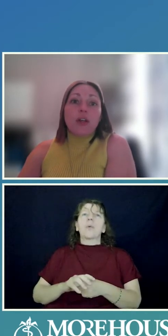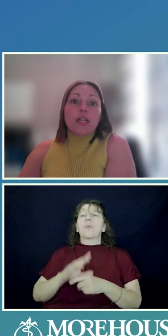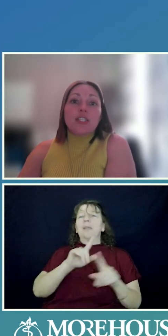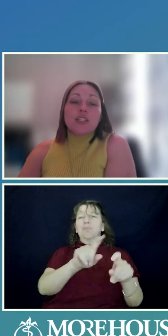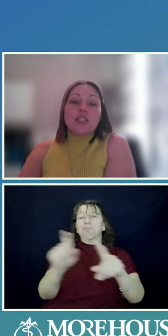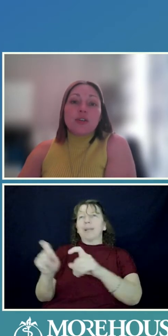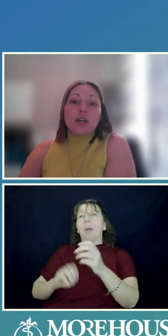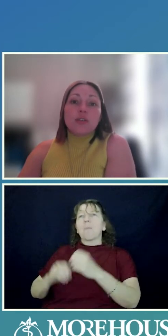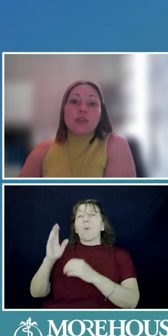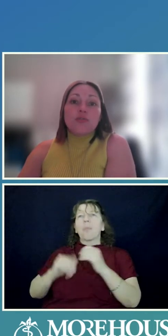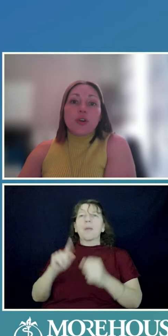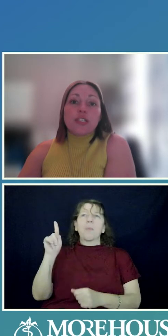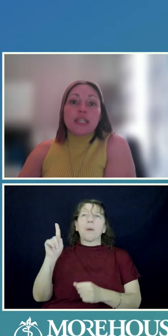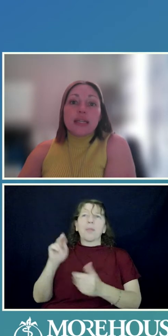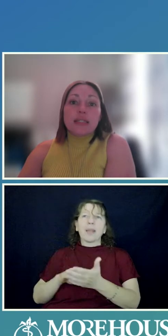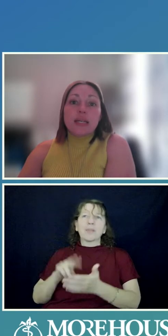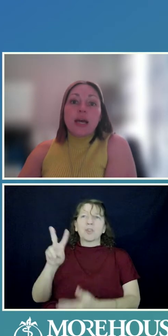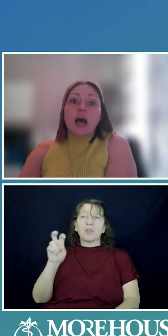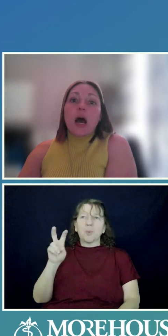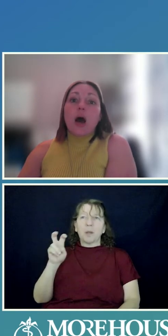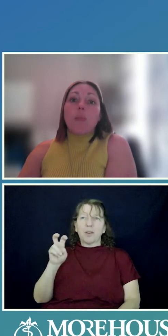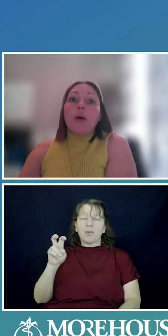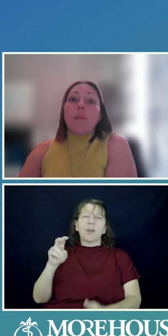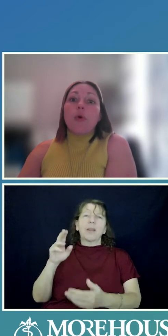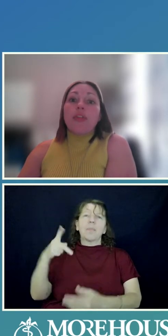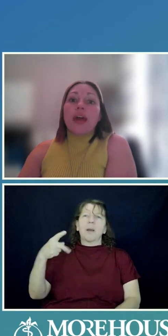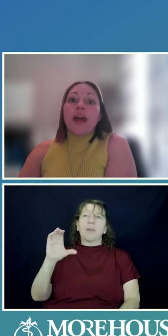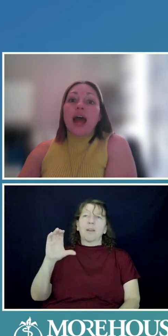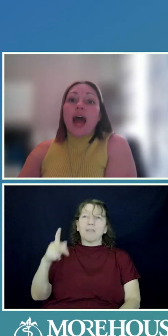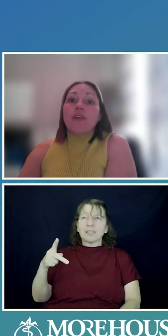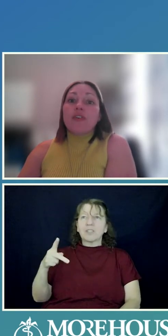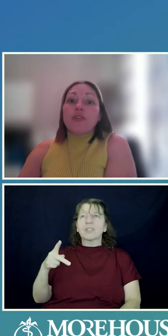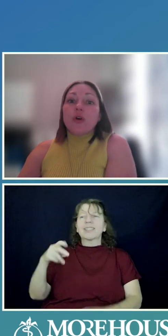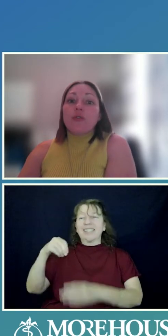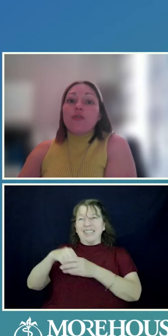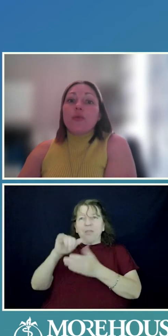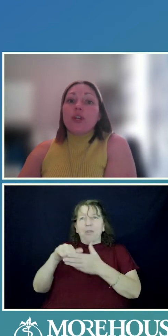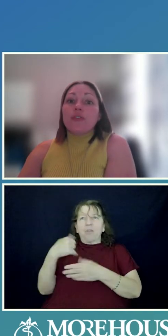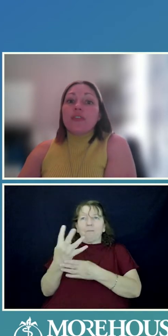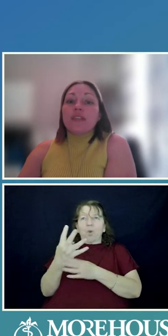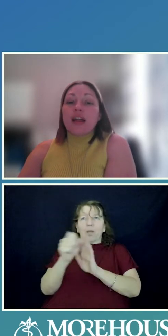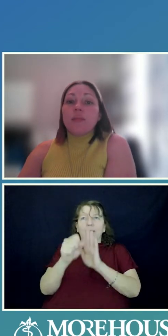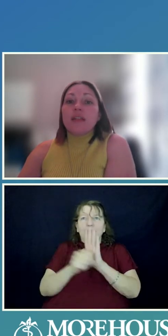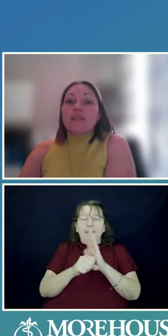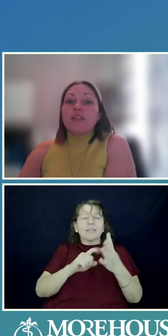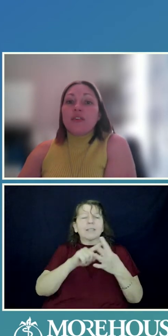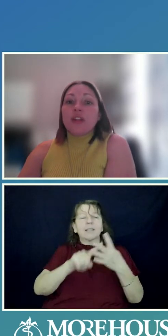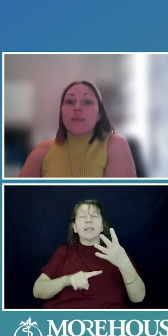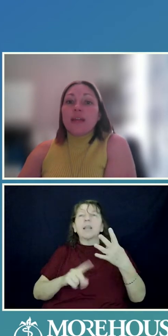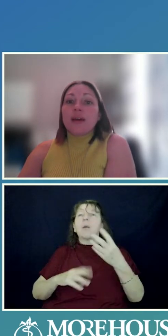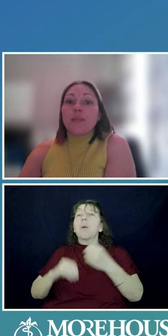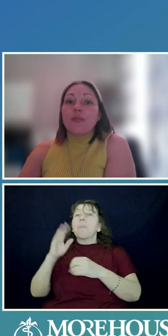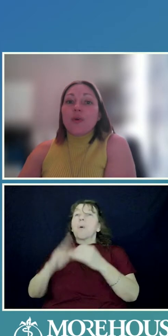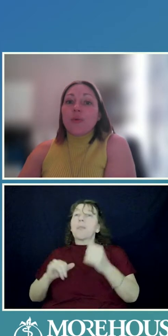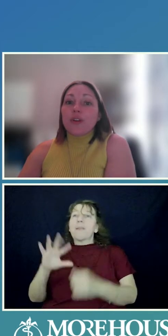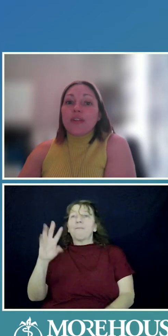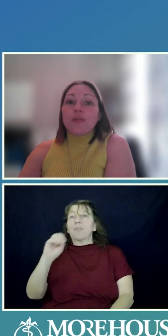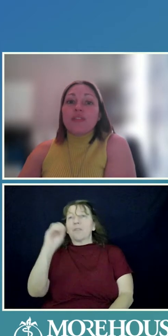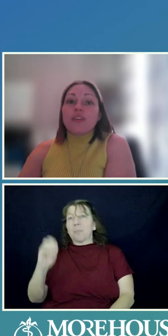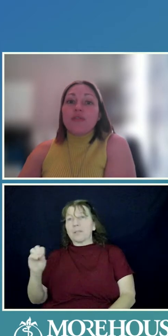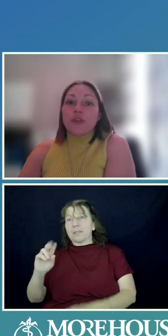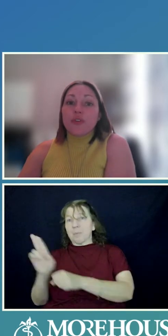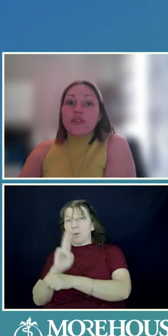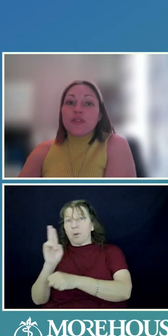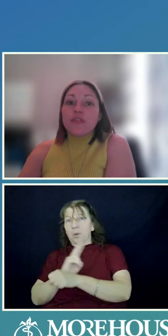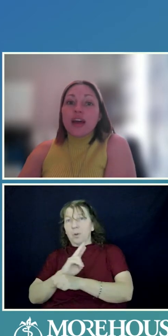primary care clinicians across those 4 states. More than half of those who were using telemedicine during the pandemic reported that it